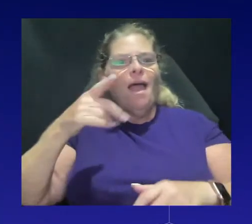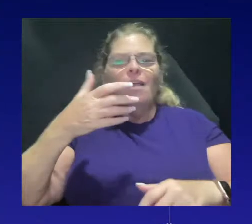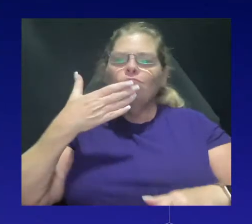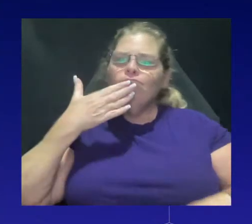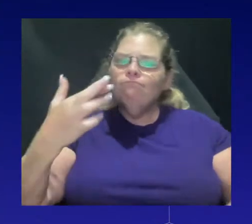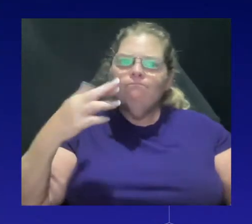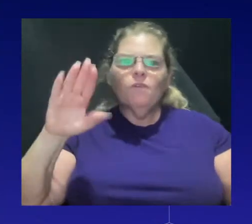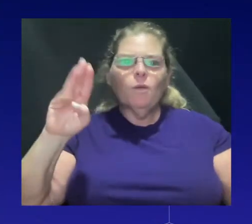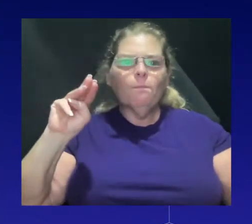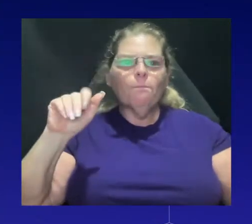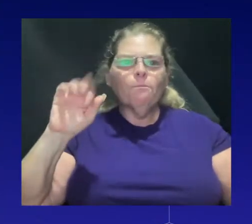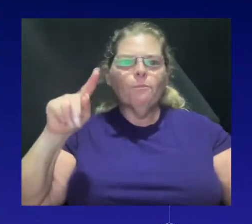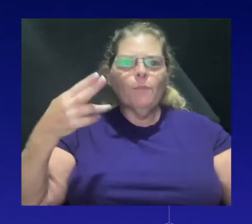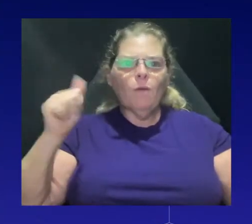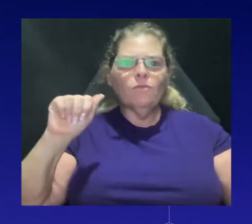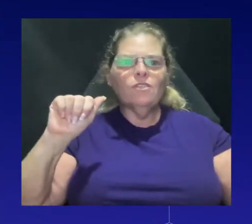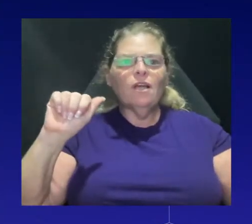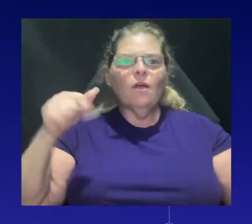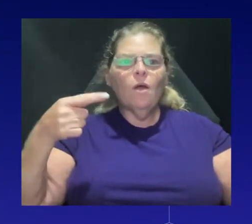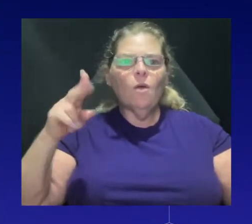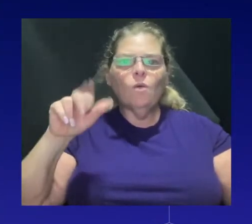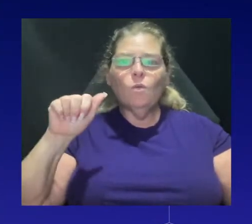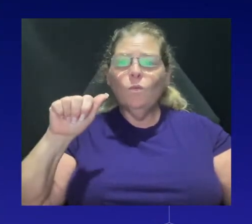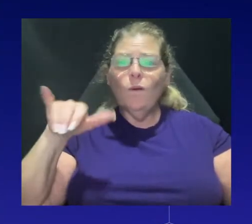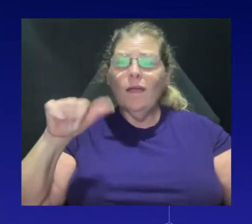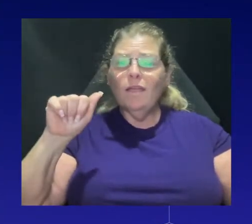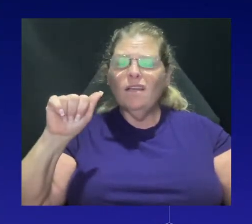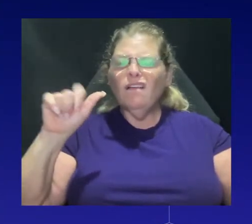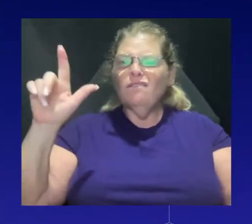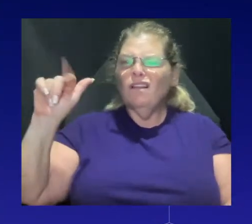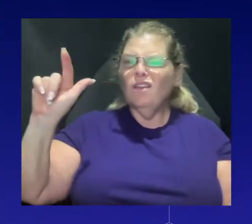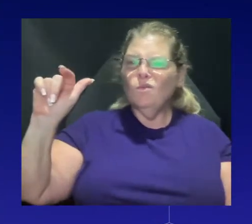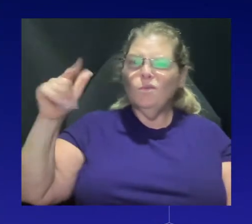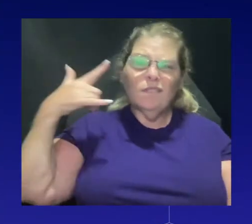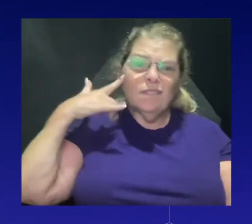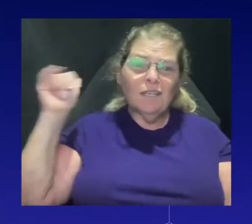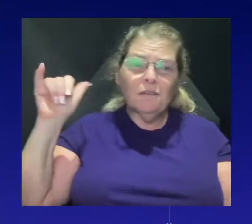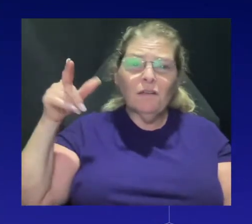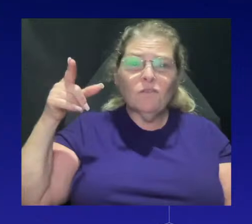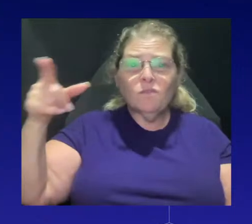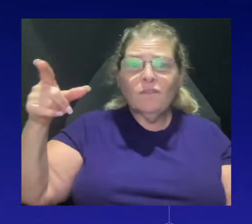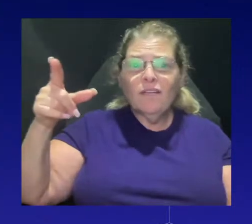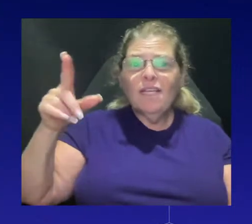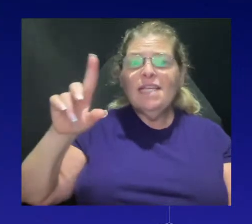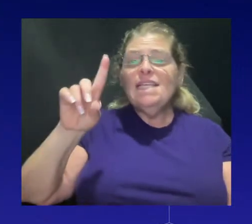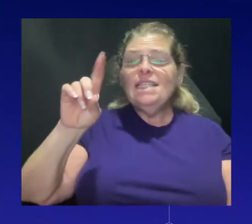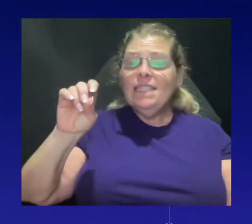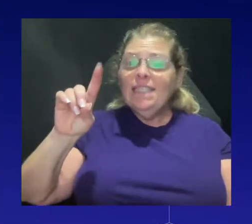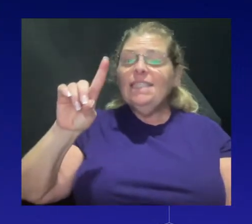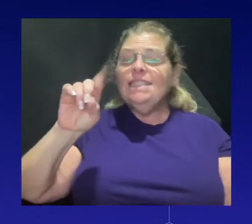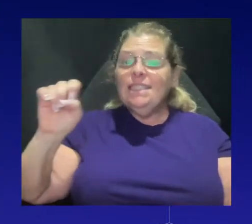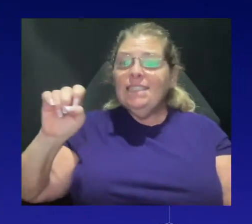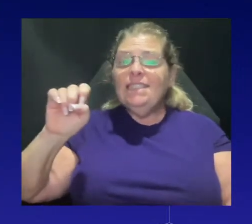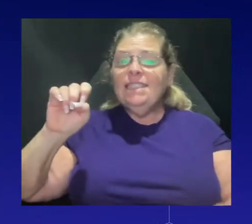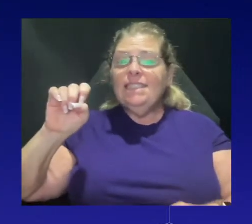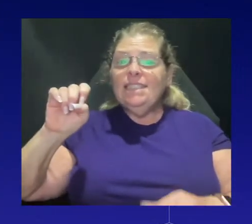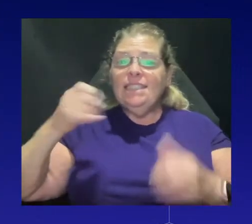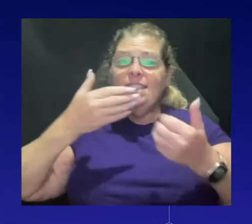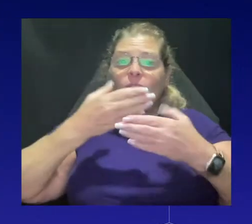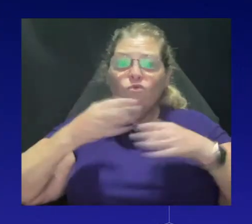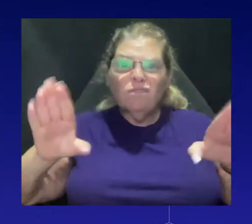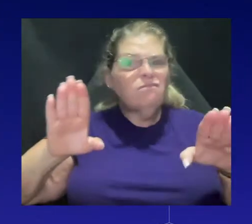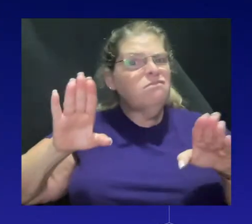in LA, that de-restrictive covenants kept out drilling and fracking from